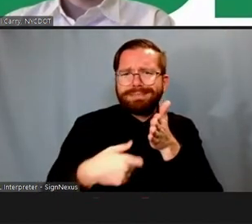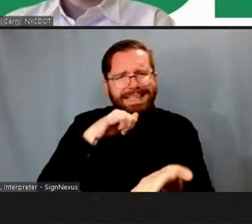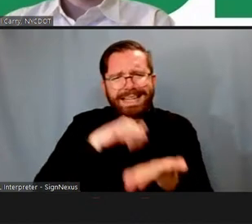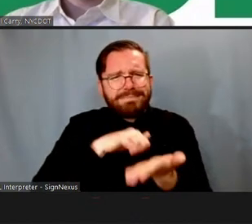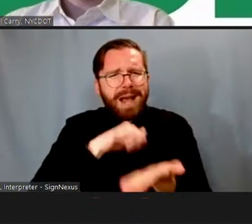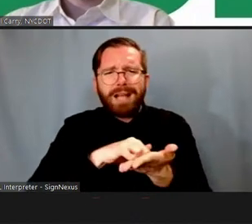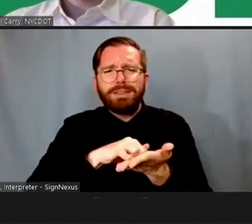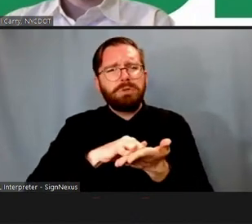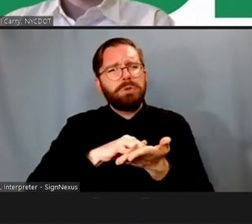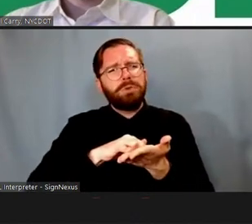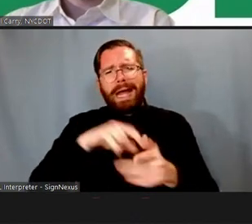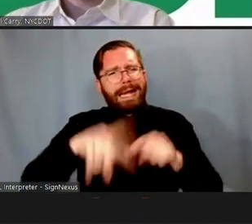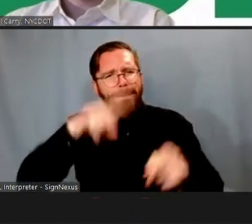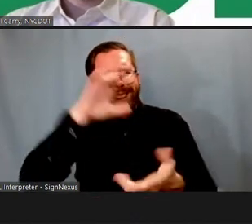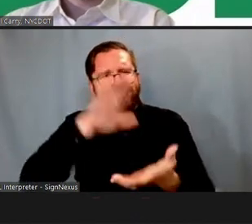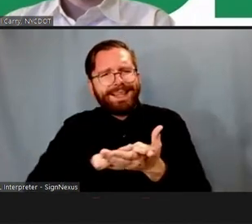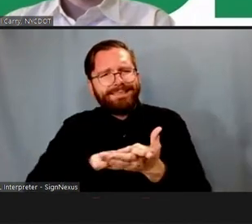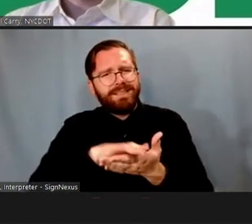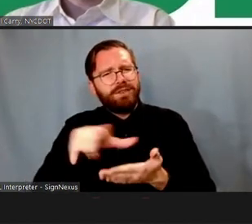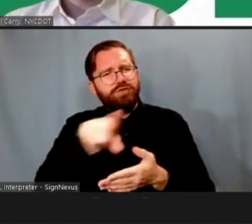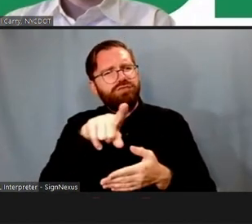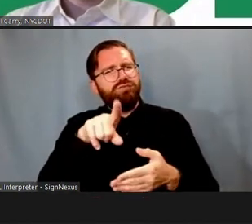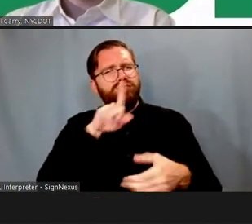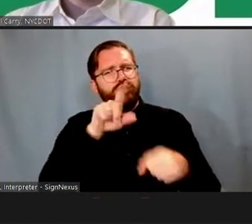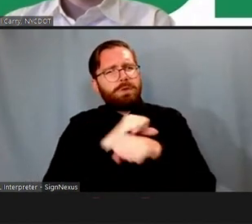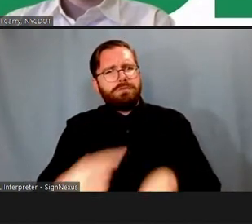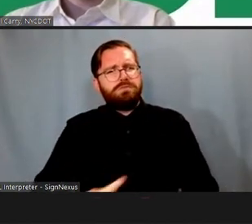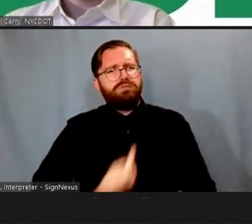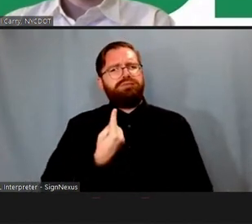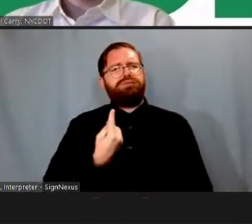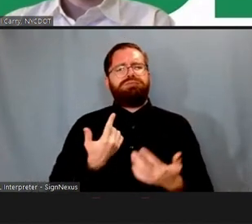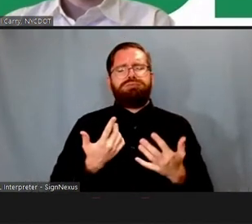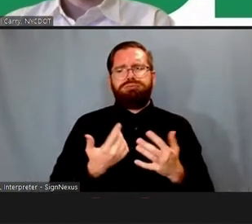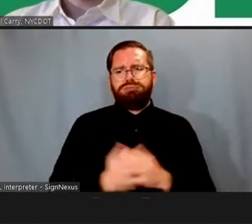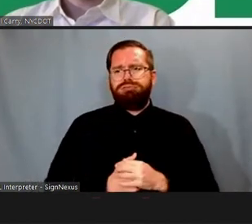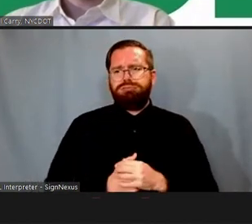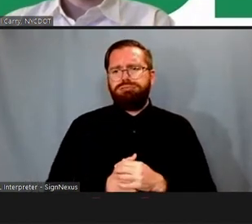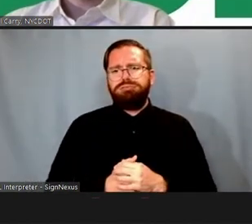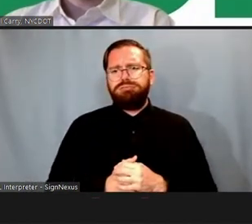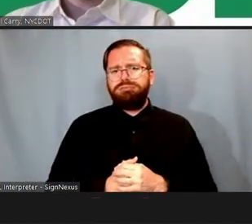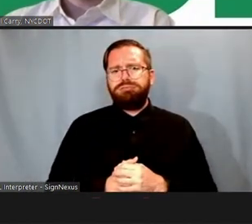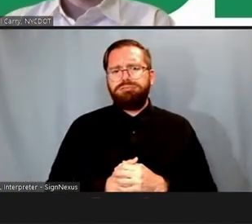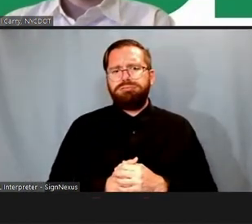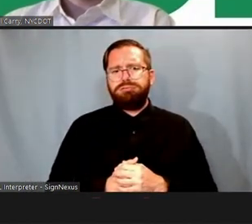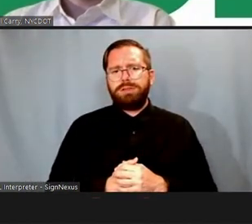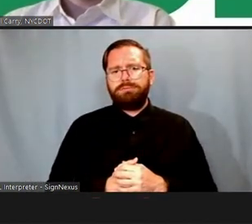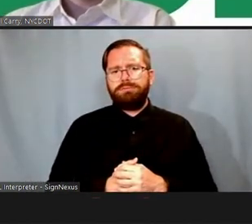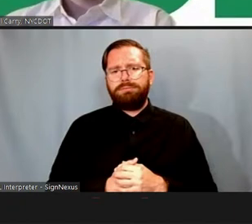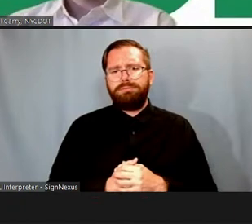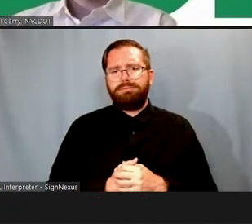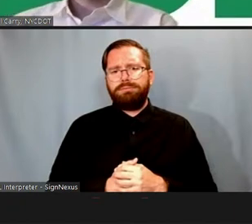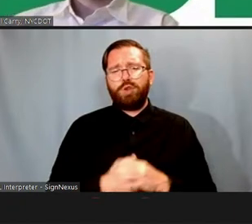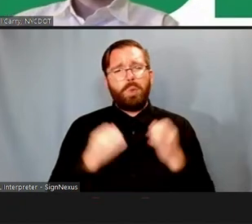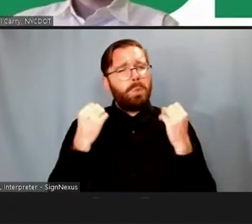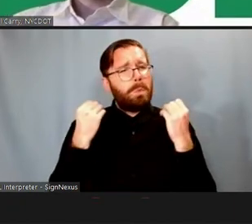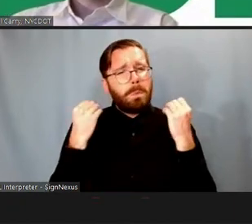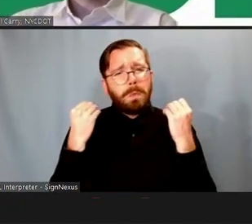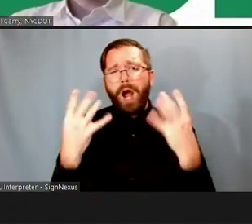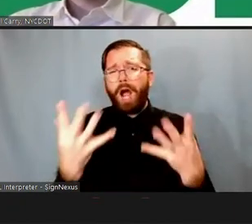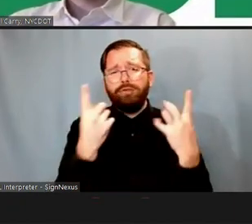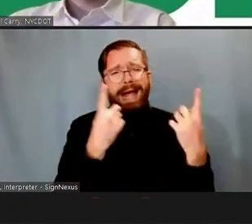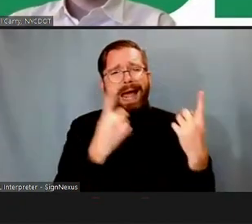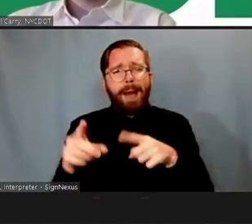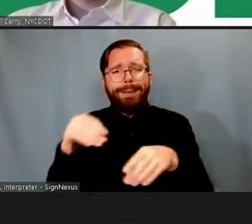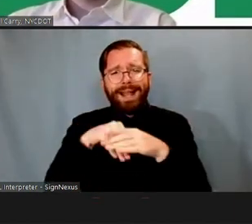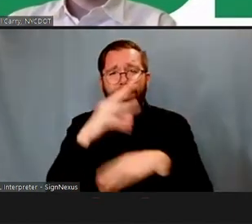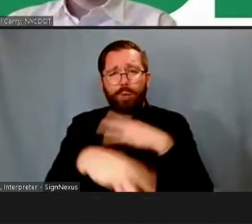you're like spitting in our faces there's too much going on in this world right now for you to go and have